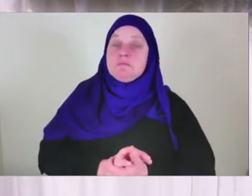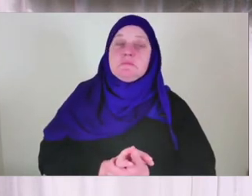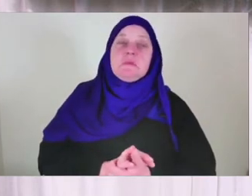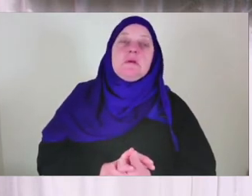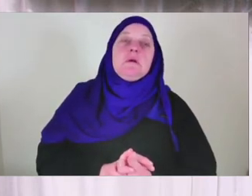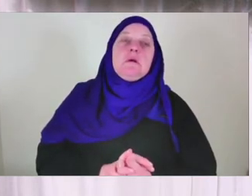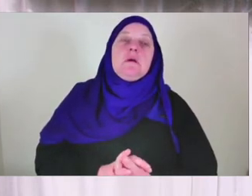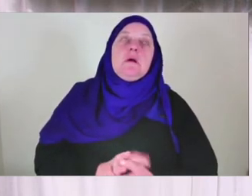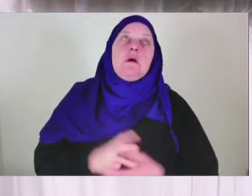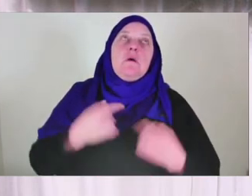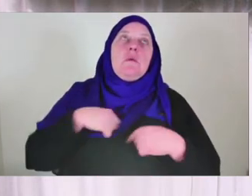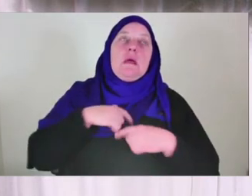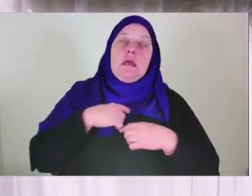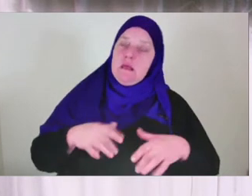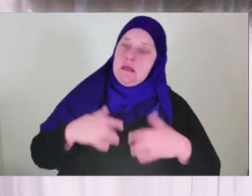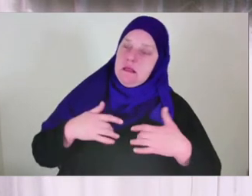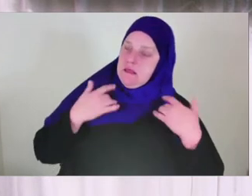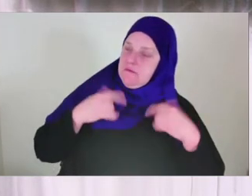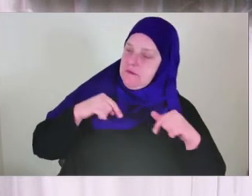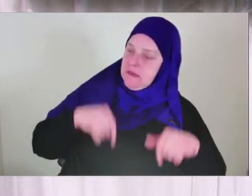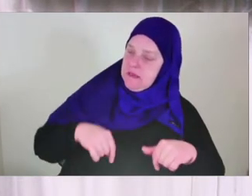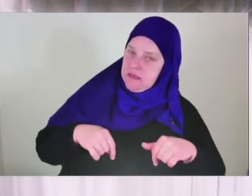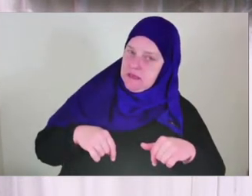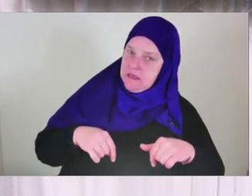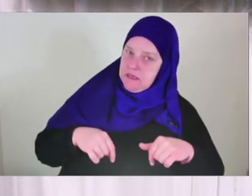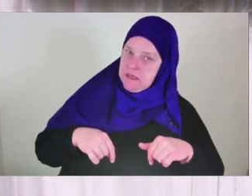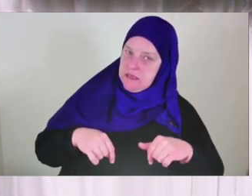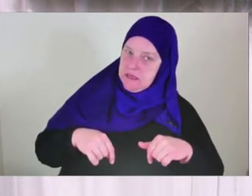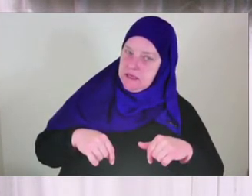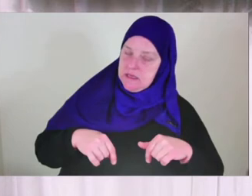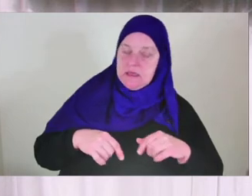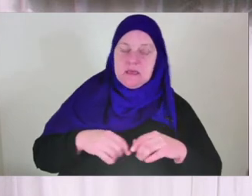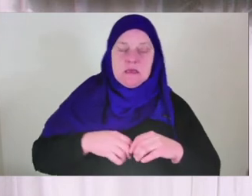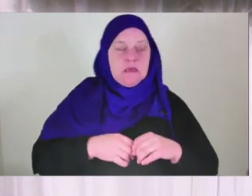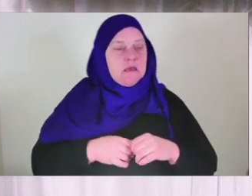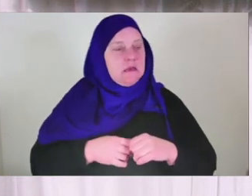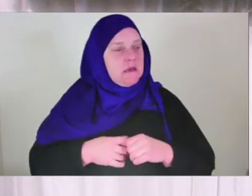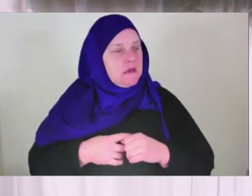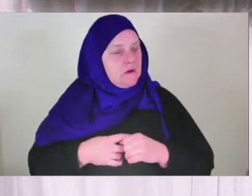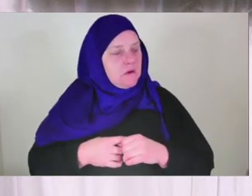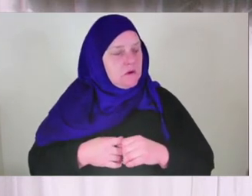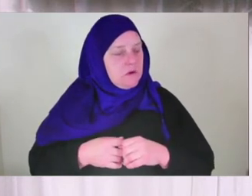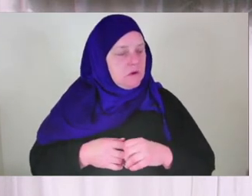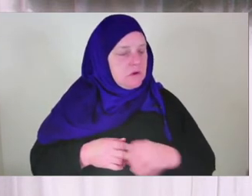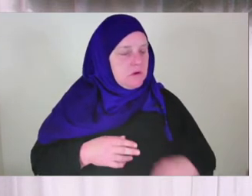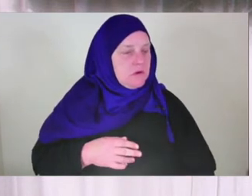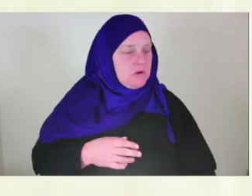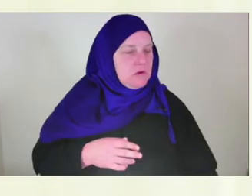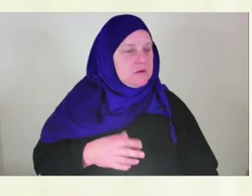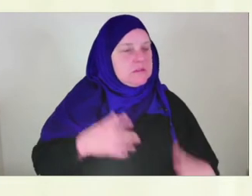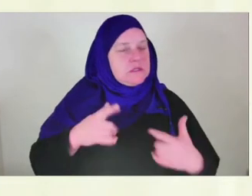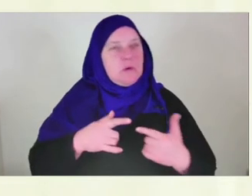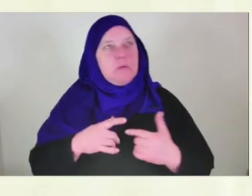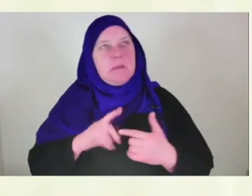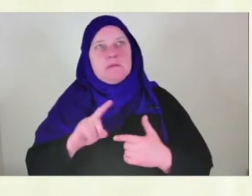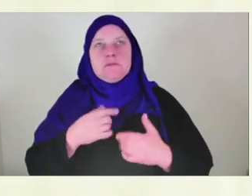be spending our Khums and Zakat for Australia and for Australians in need, or for people overseas?